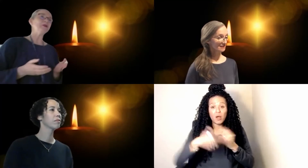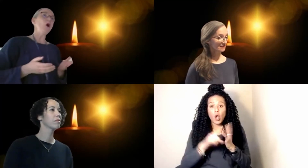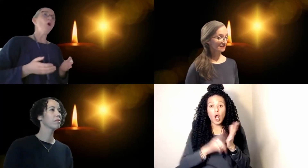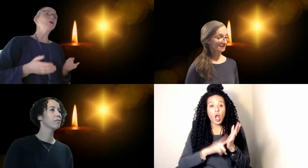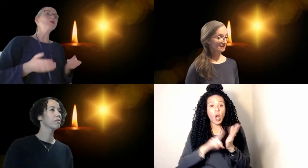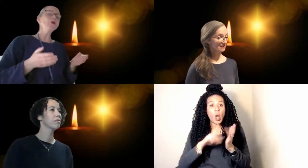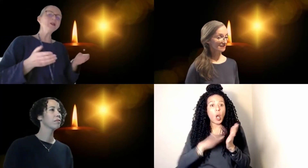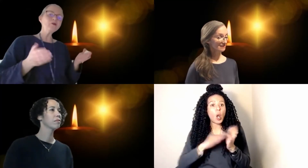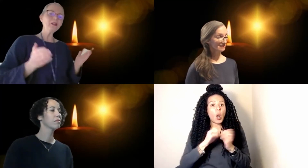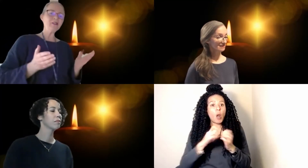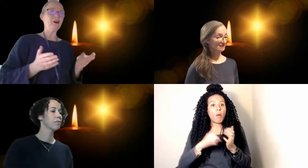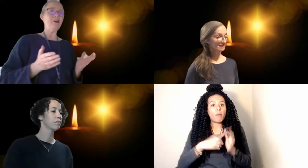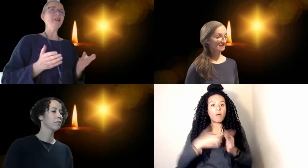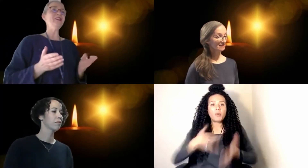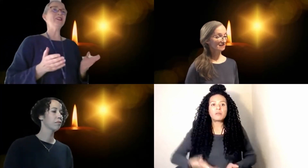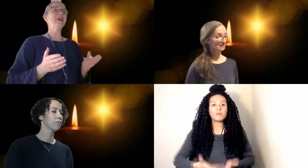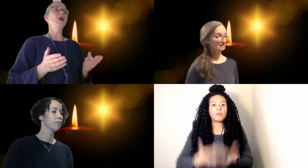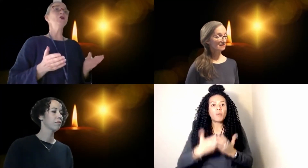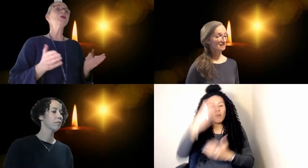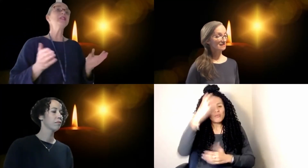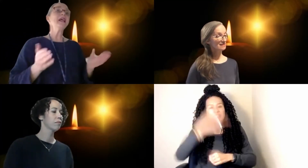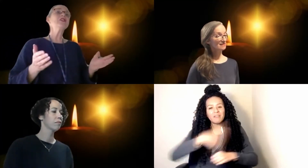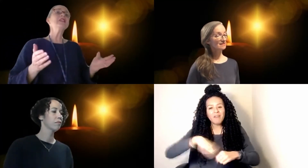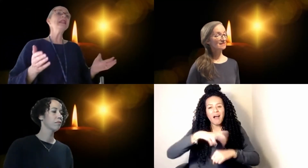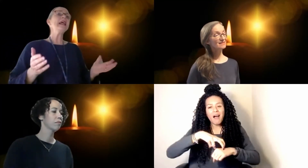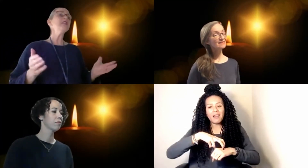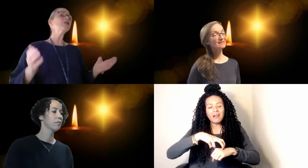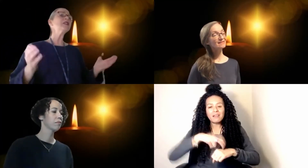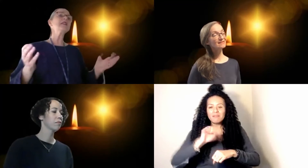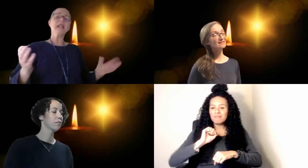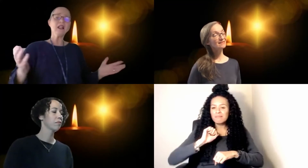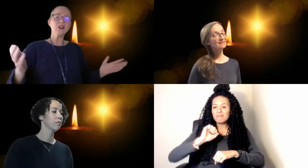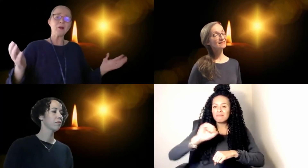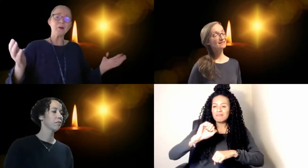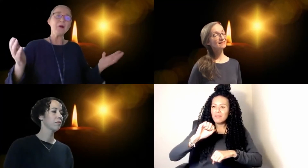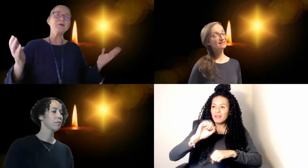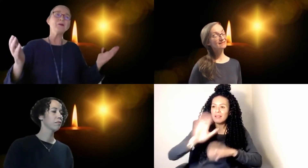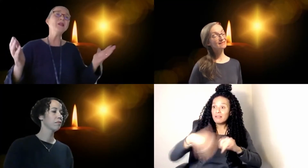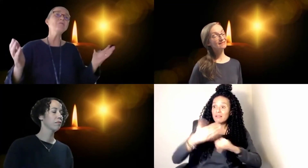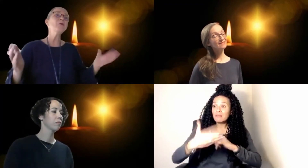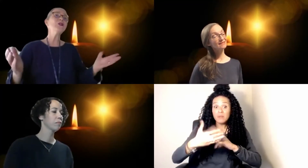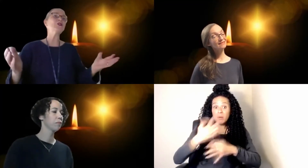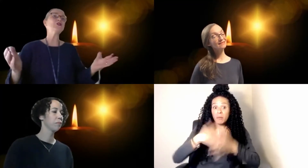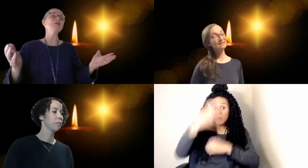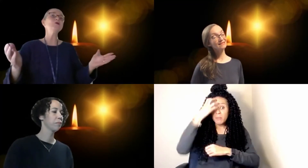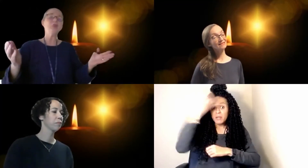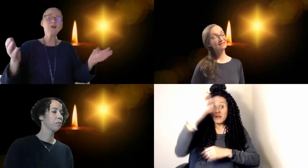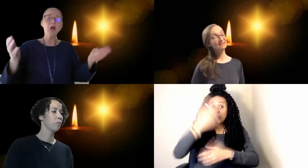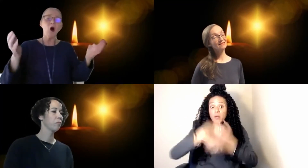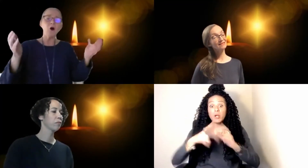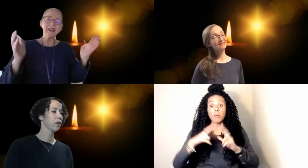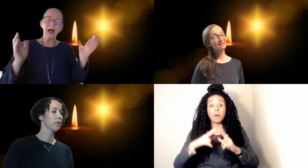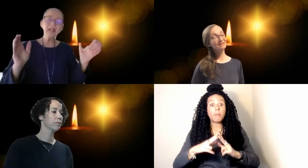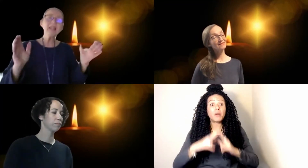Columba, was born a prince of Ireland, whose destiny lay not in kingship, but in a monastery he would